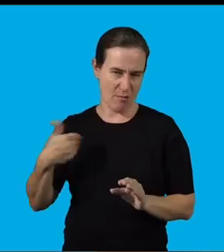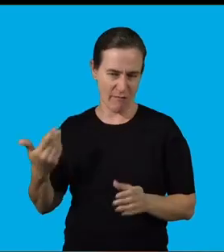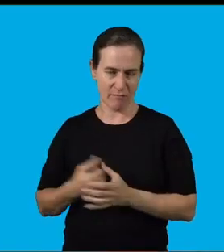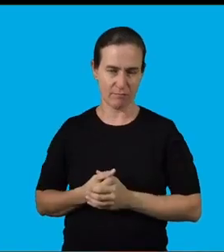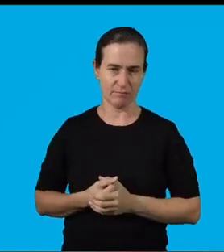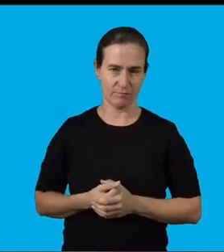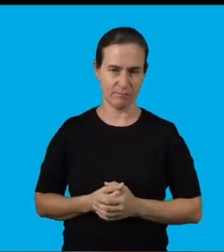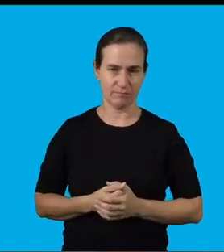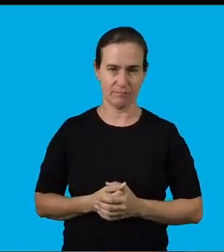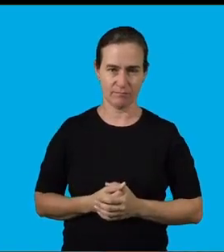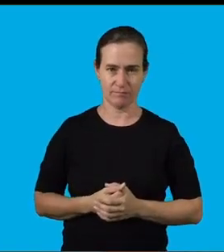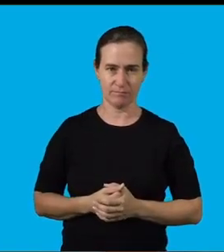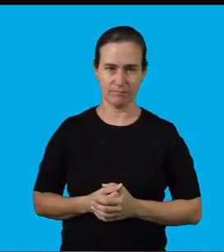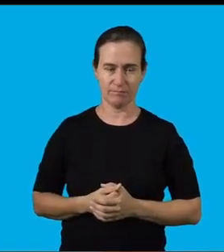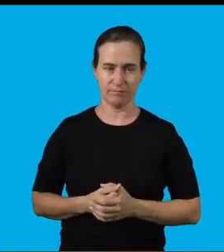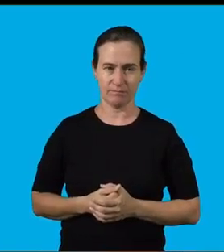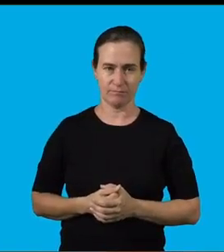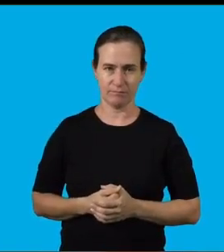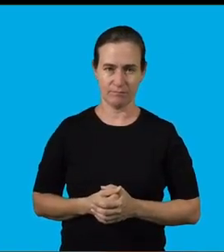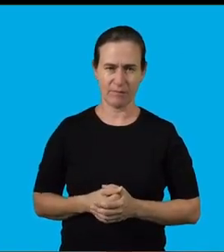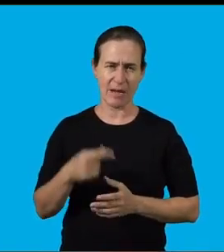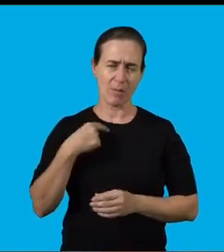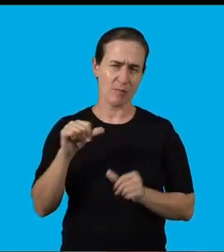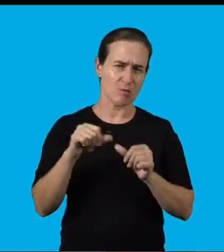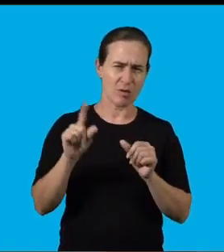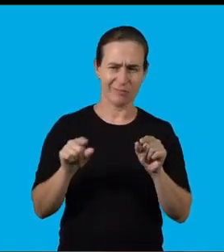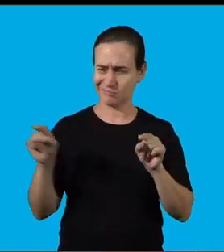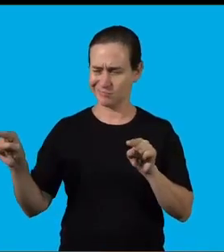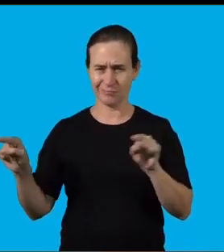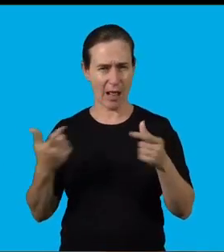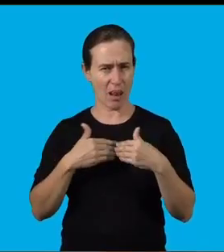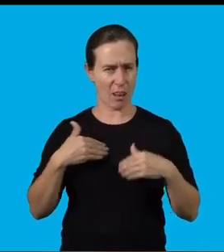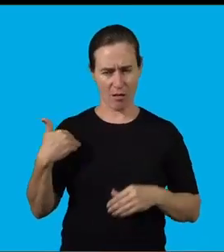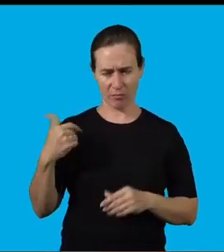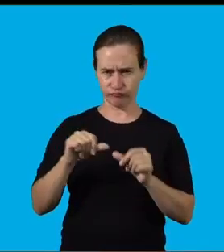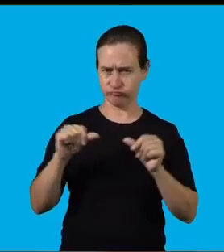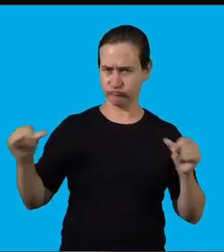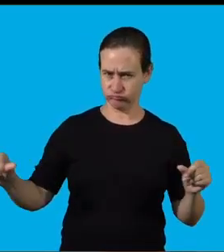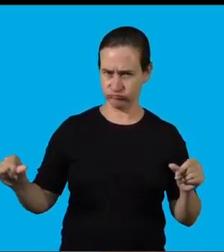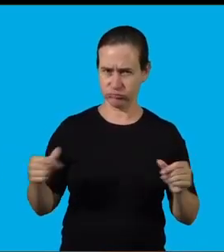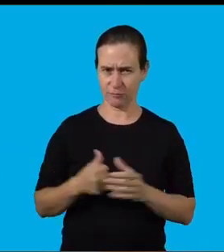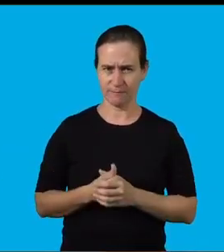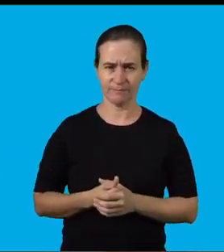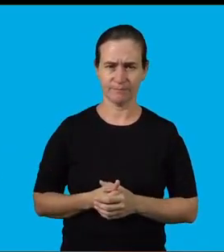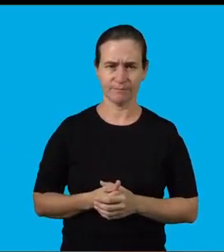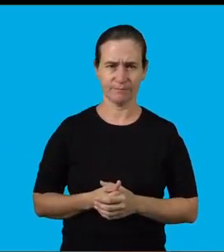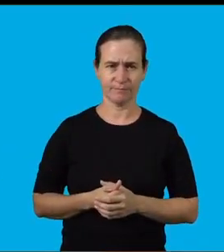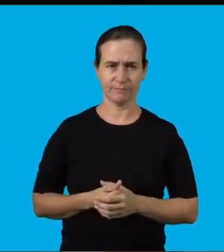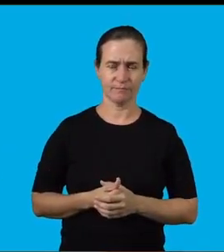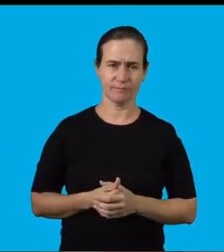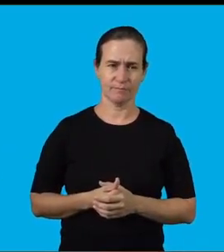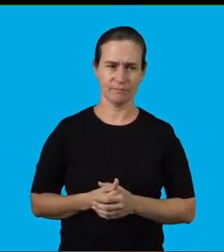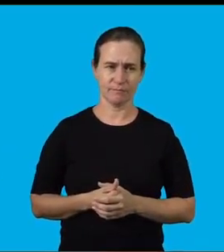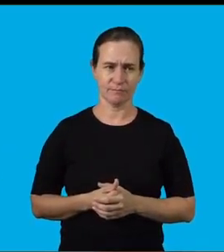2.5. Okay. So to find that length AB is going to be equal to, remember